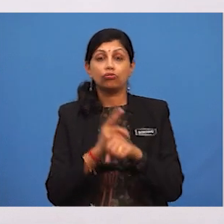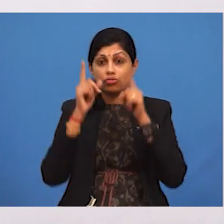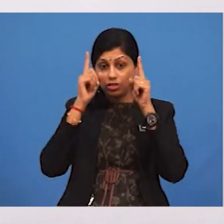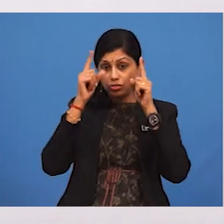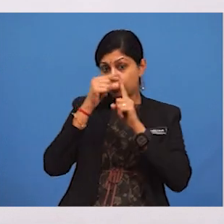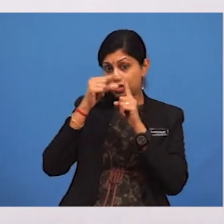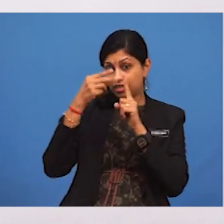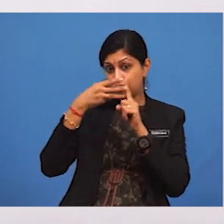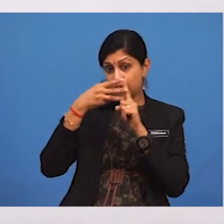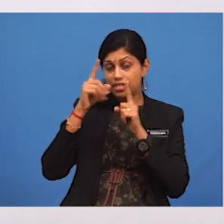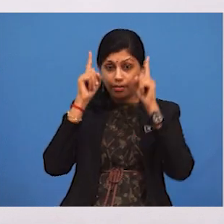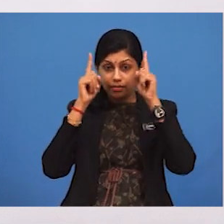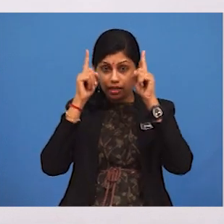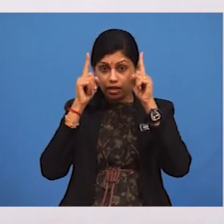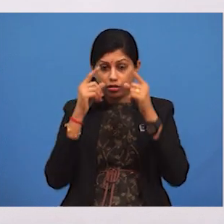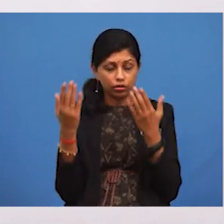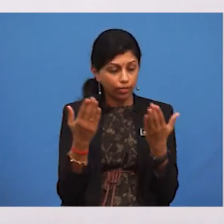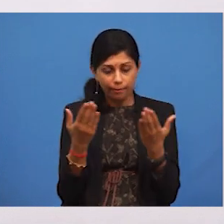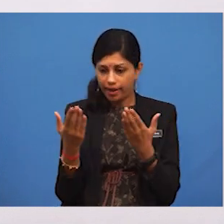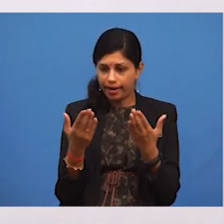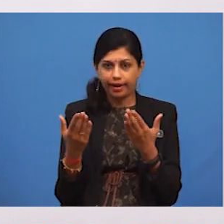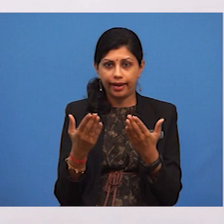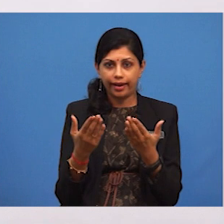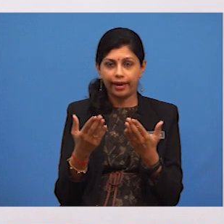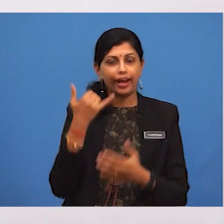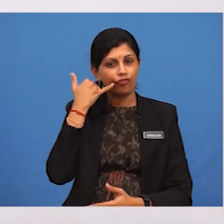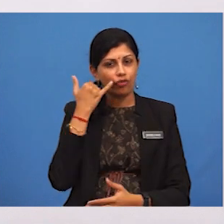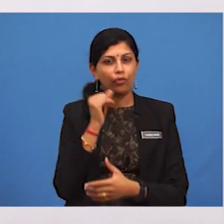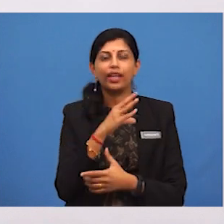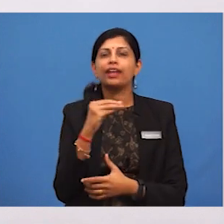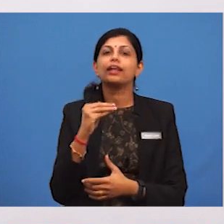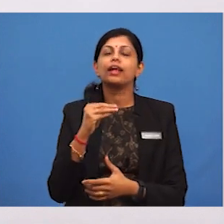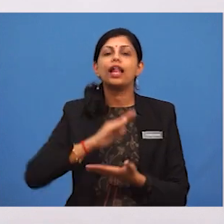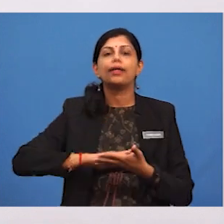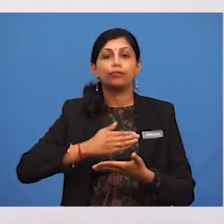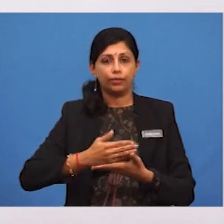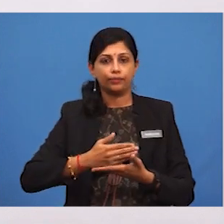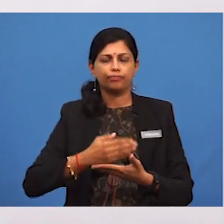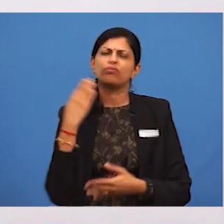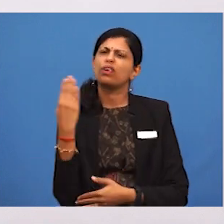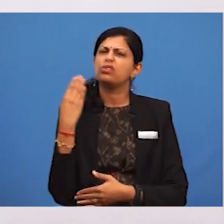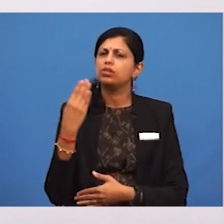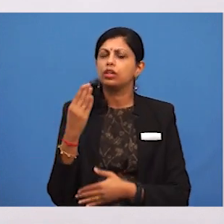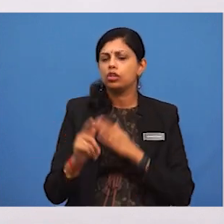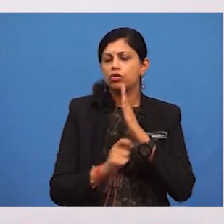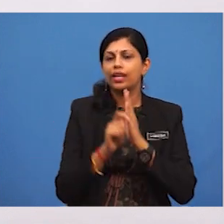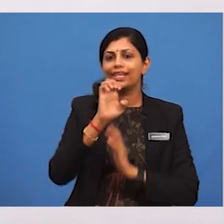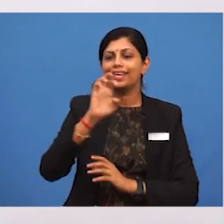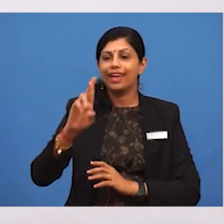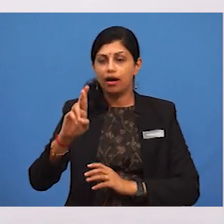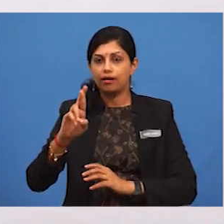mobile phone. Usually, we can add ER to the adjective followed by the